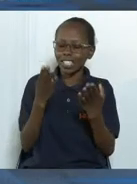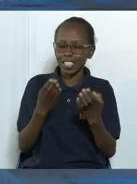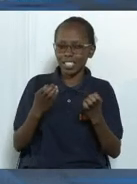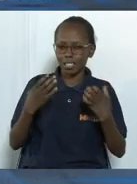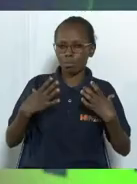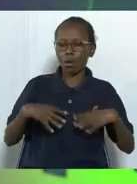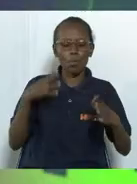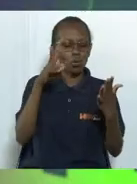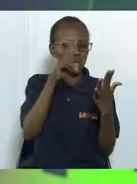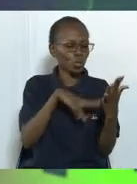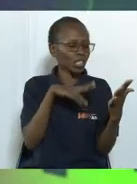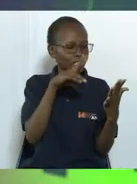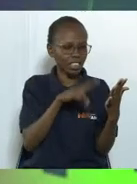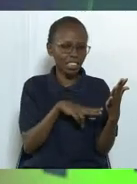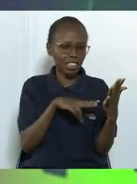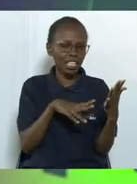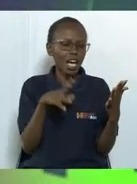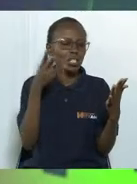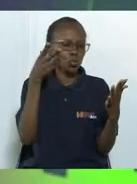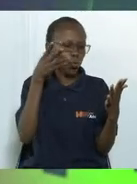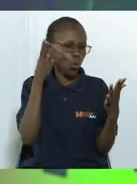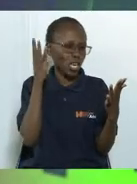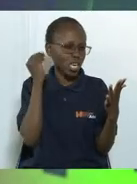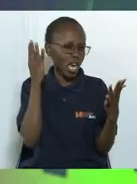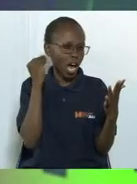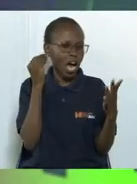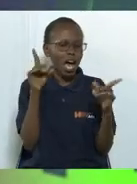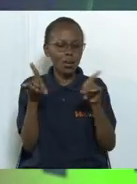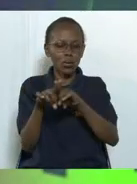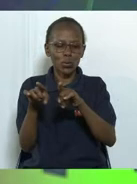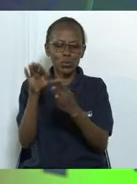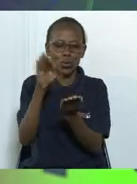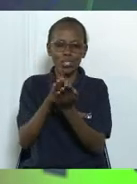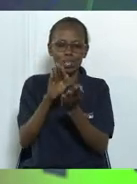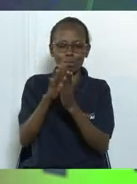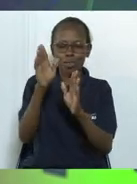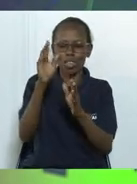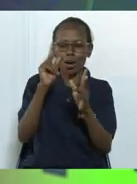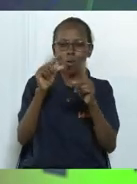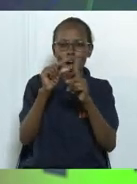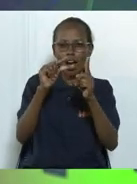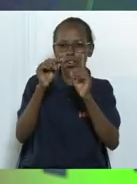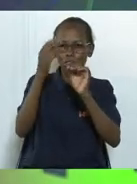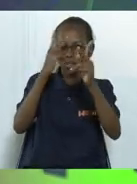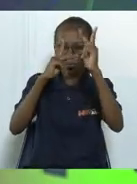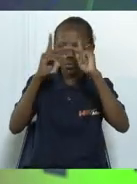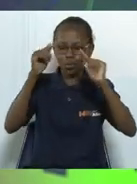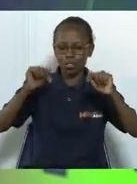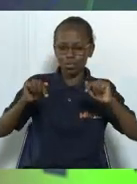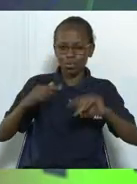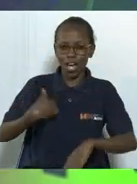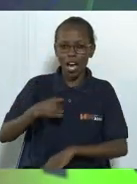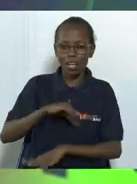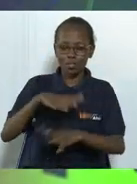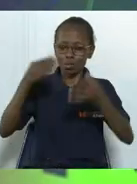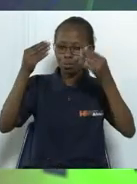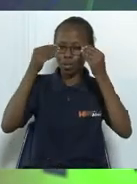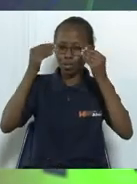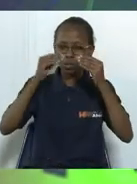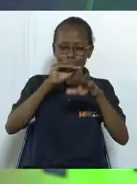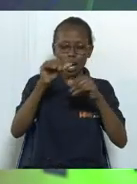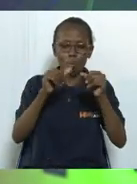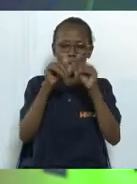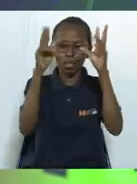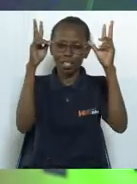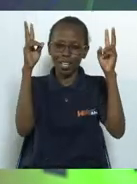days to read, to hear, and keep the words of this prophecy. Today, we shall be taught on the